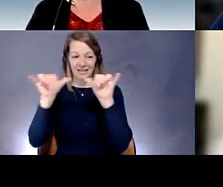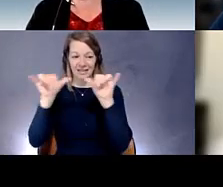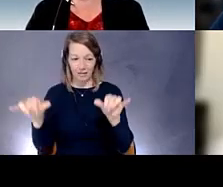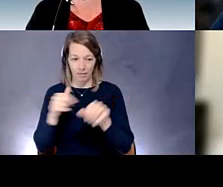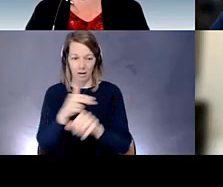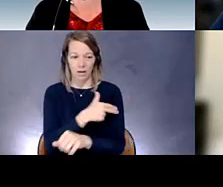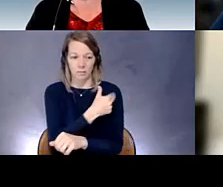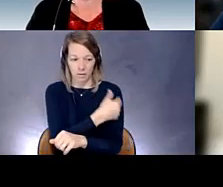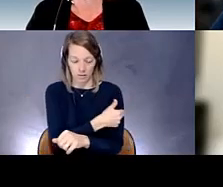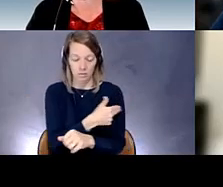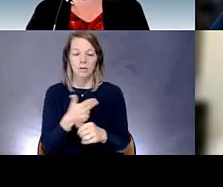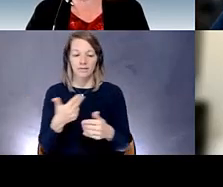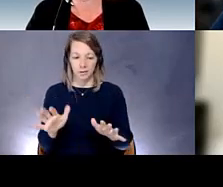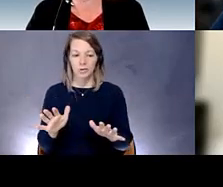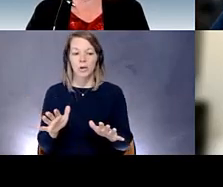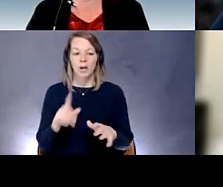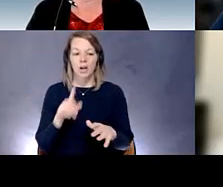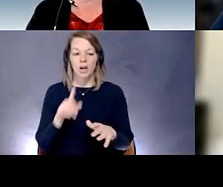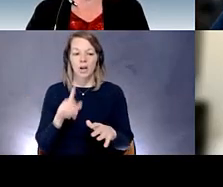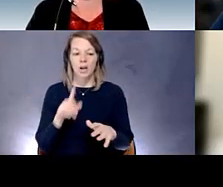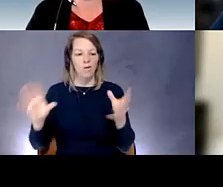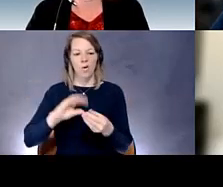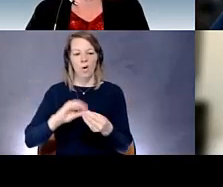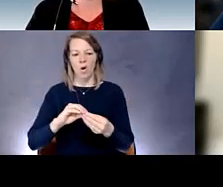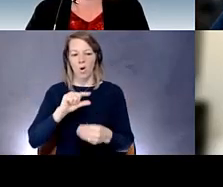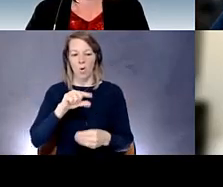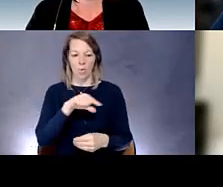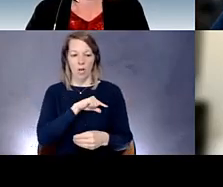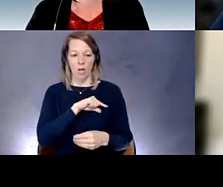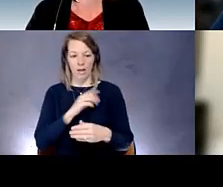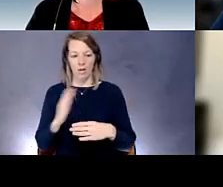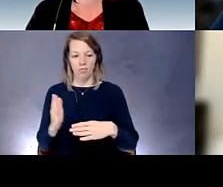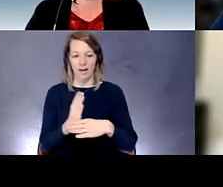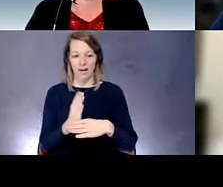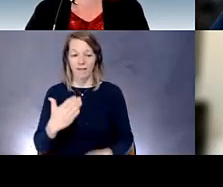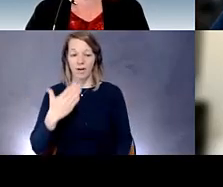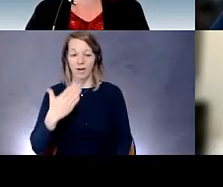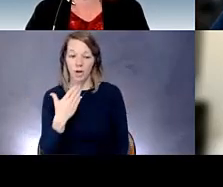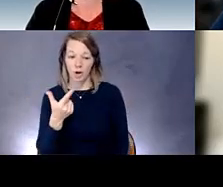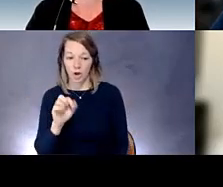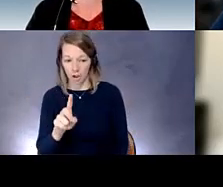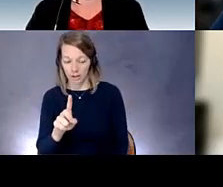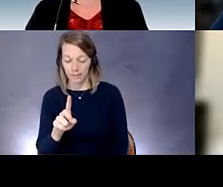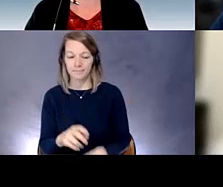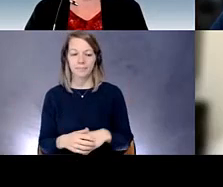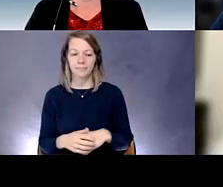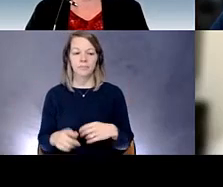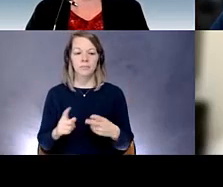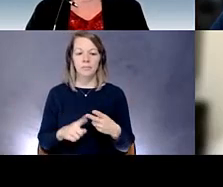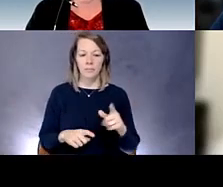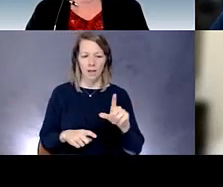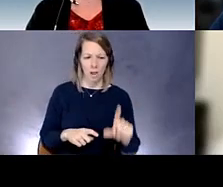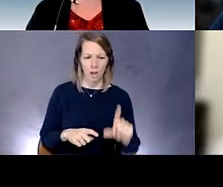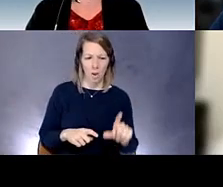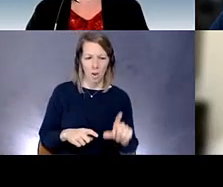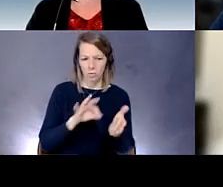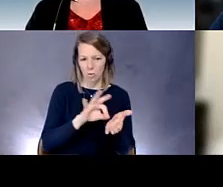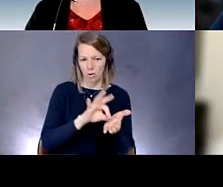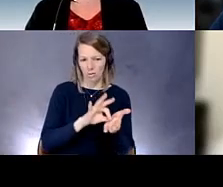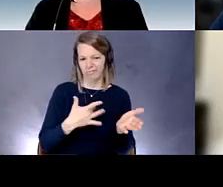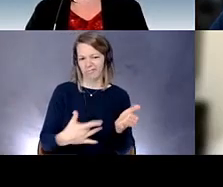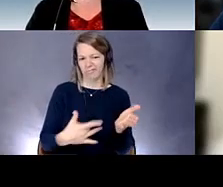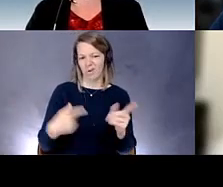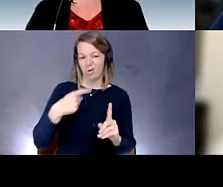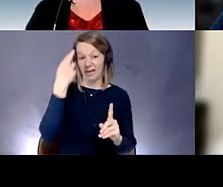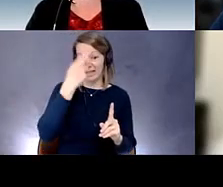hospitals, we had an overall quality rating of good. And just to note, low score for hospitals are primarily due to